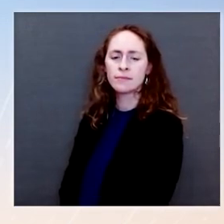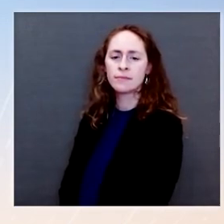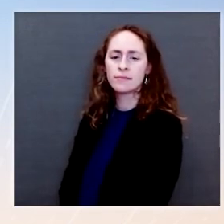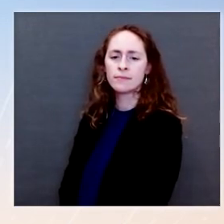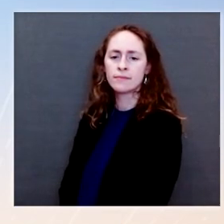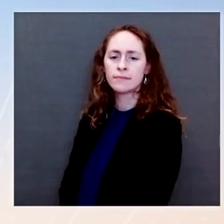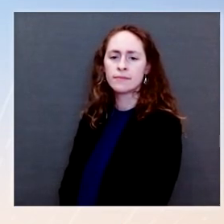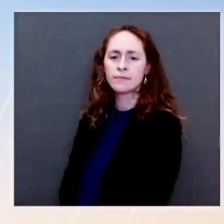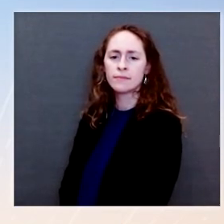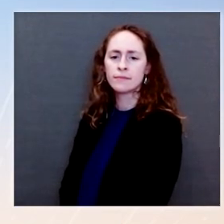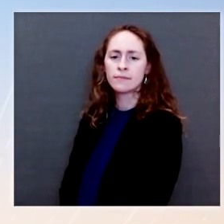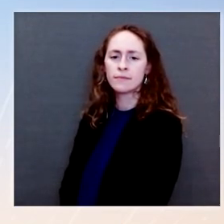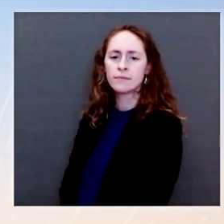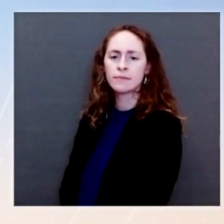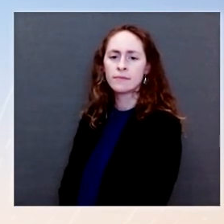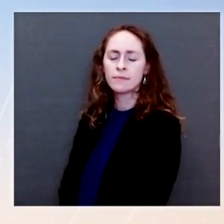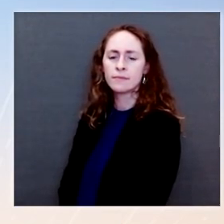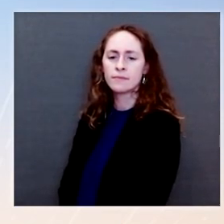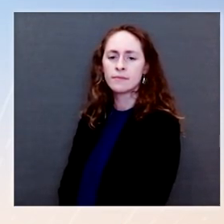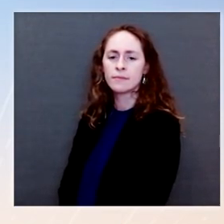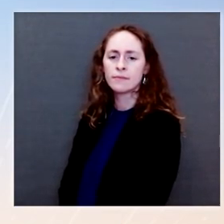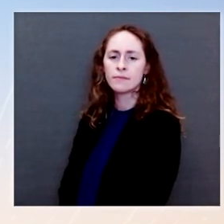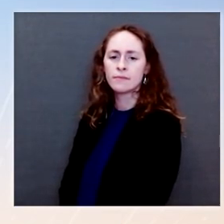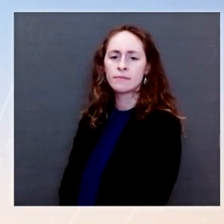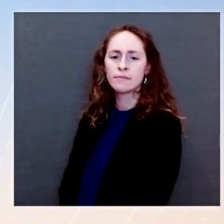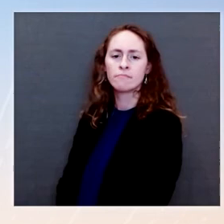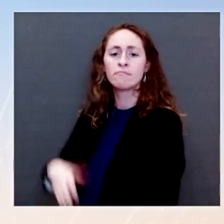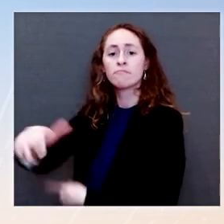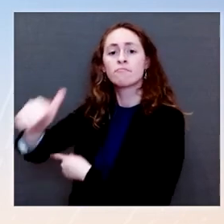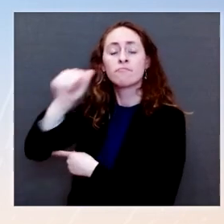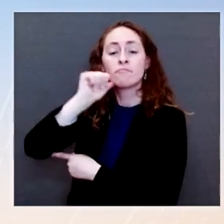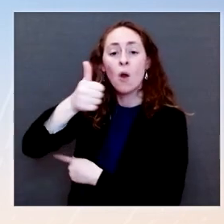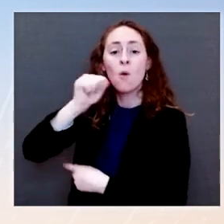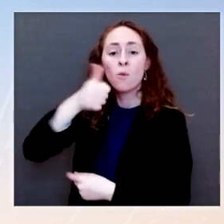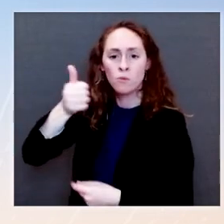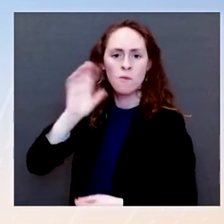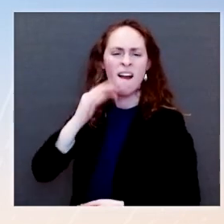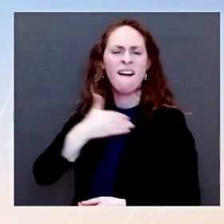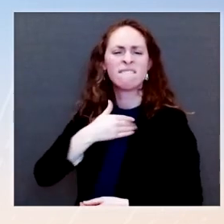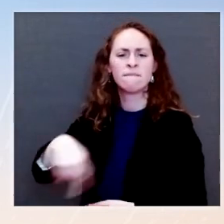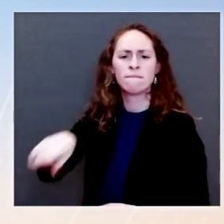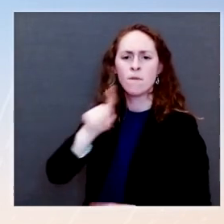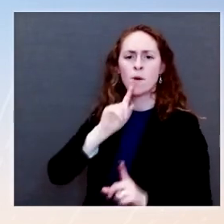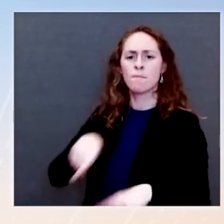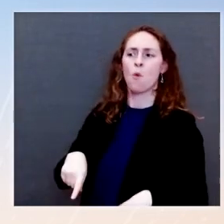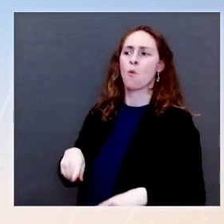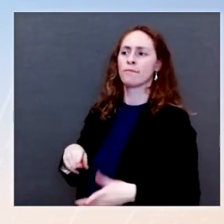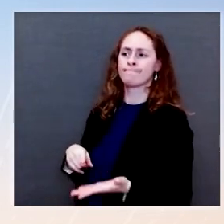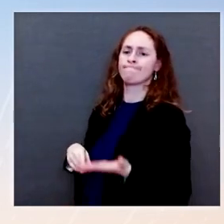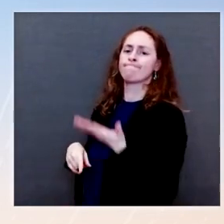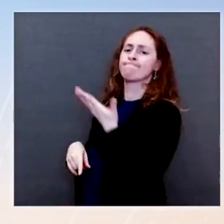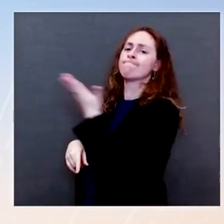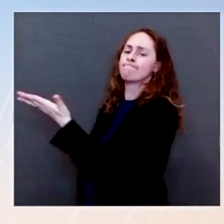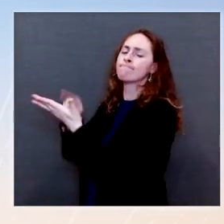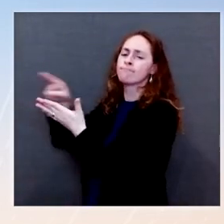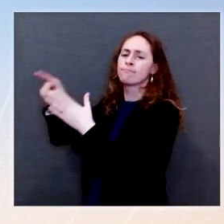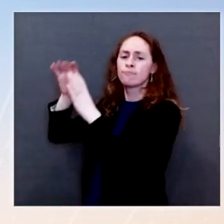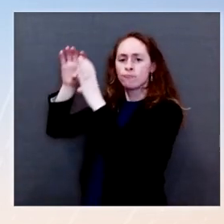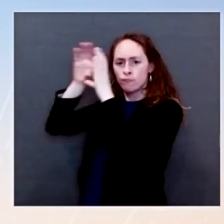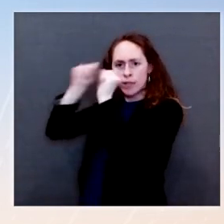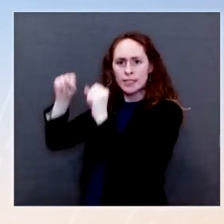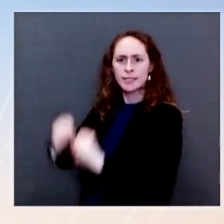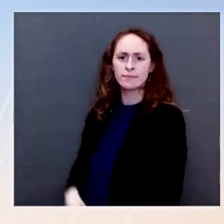What are your plans for how the president will and the White House staff will process that information and then respond to it?